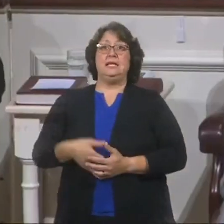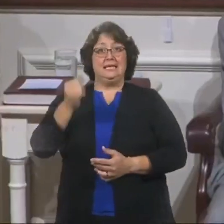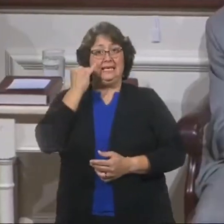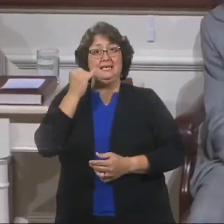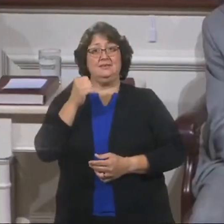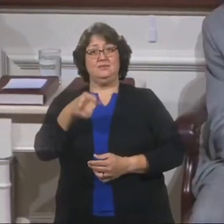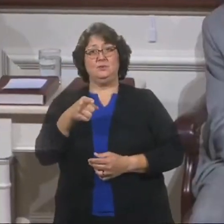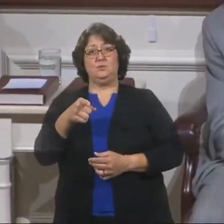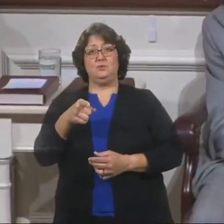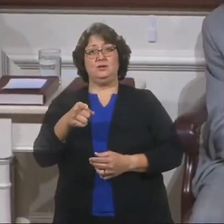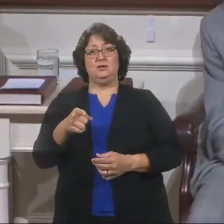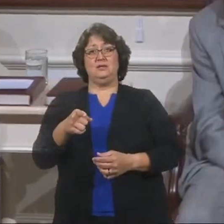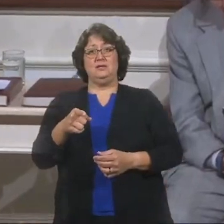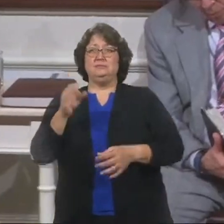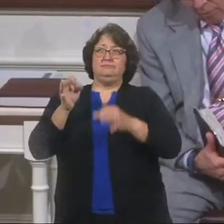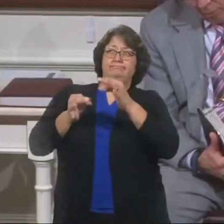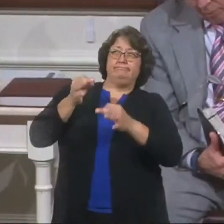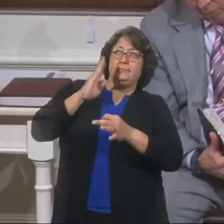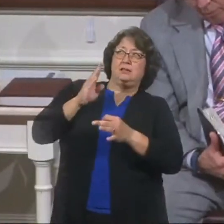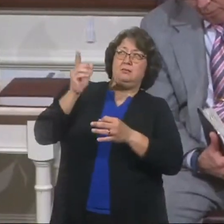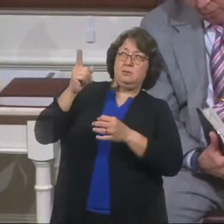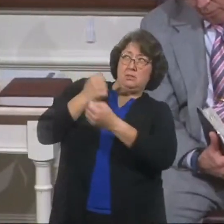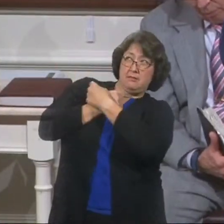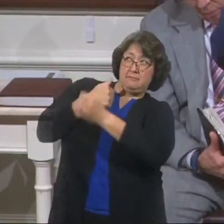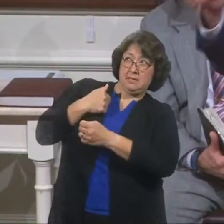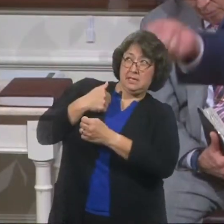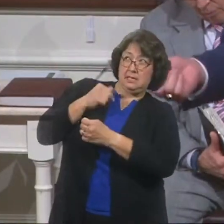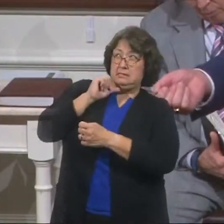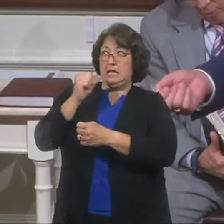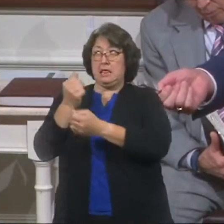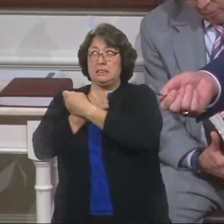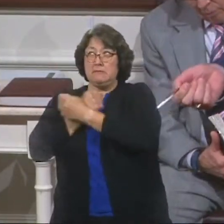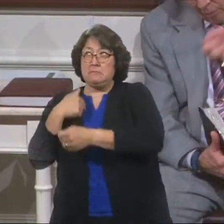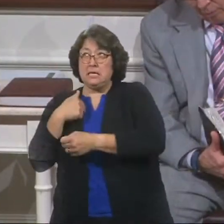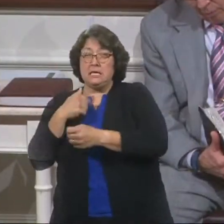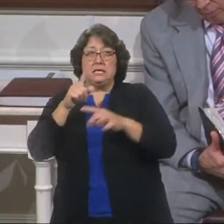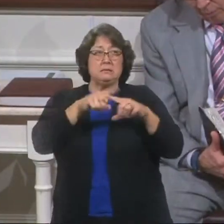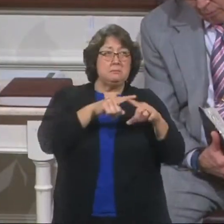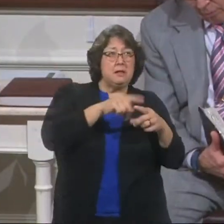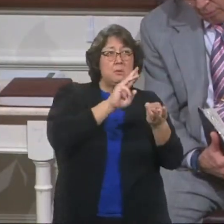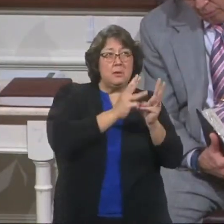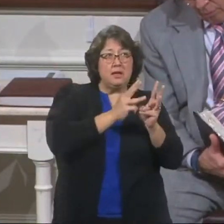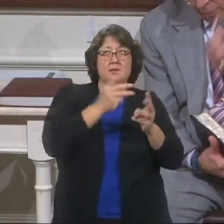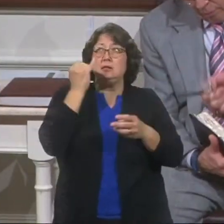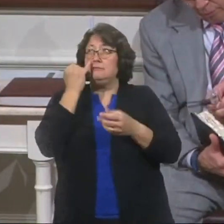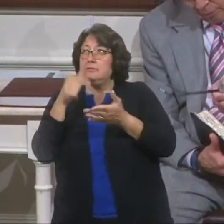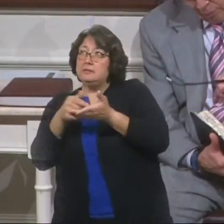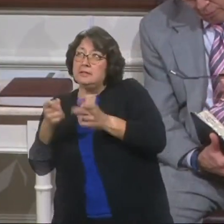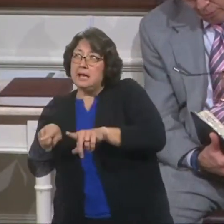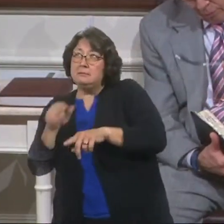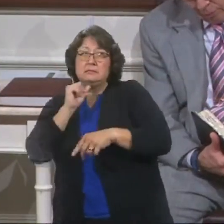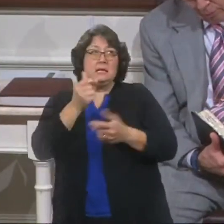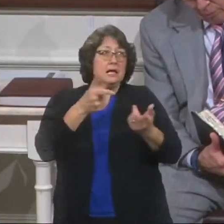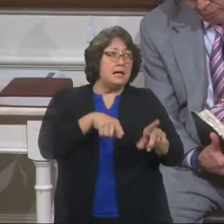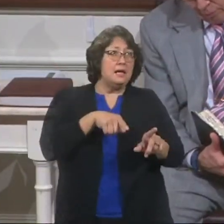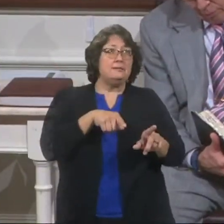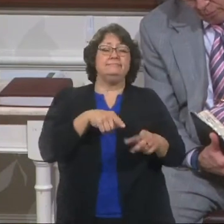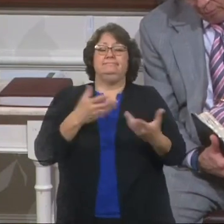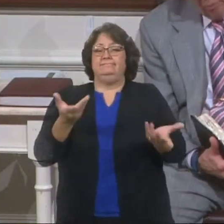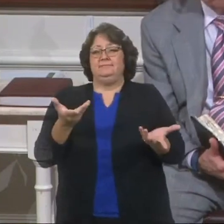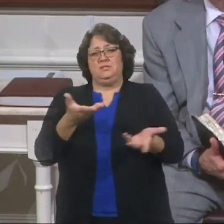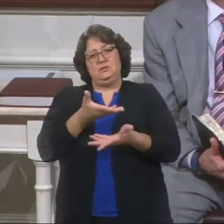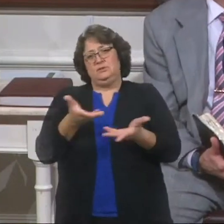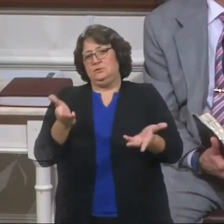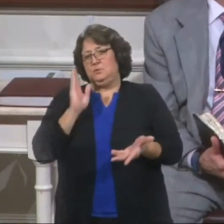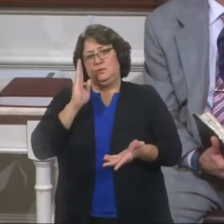If you're having to put God on trial, if he loves you or doesn't love you based upon the weather today or how this is happening or what's going on, you're going to have a